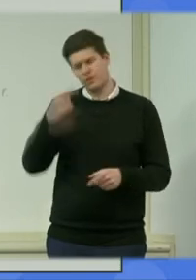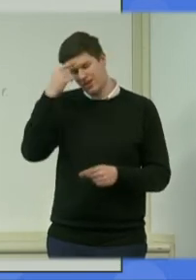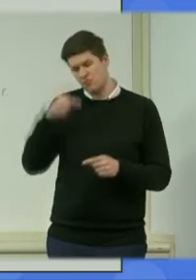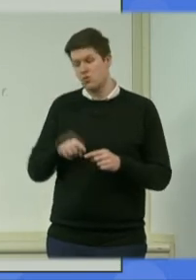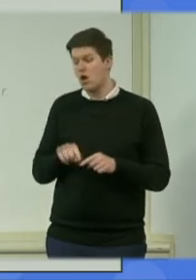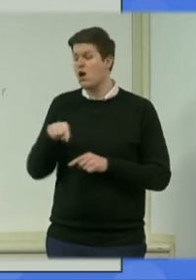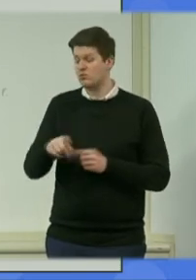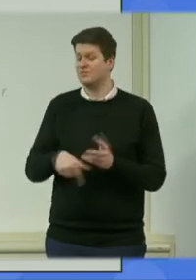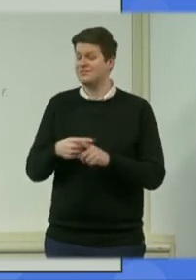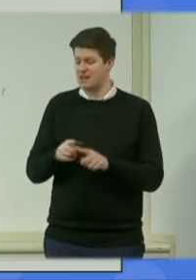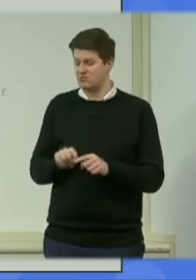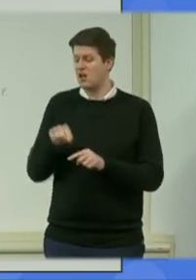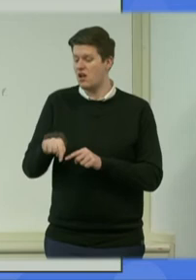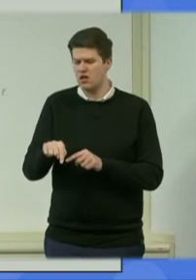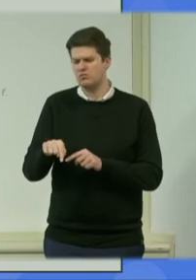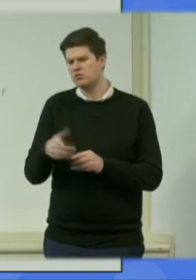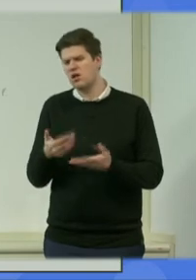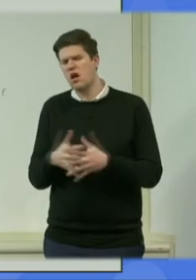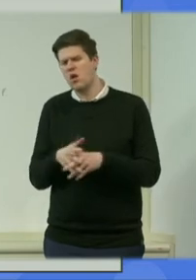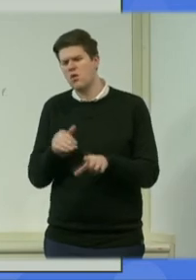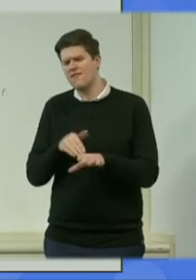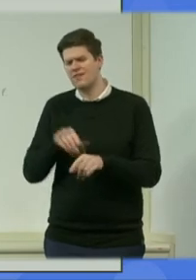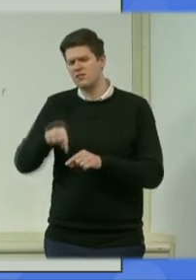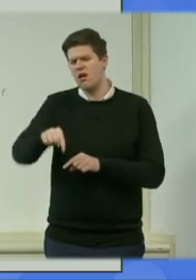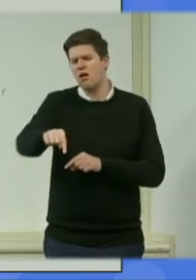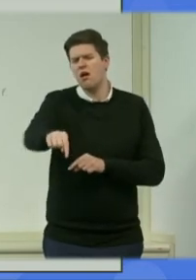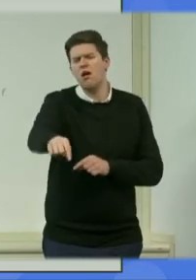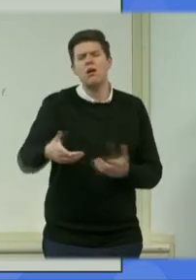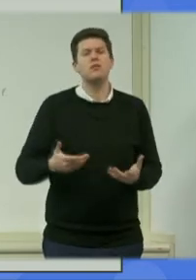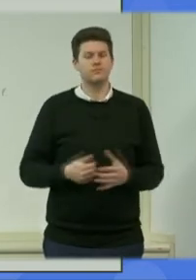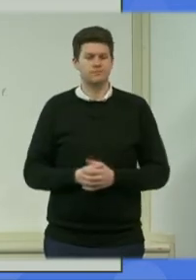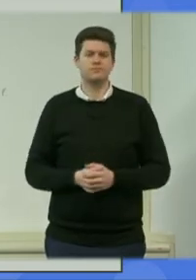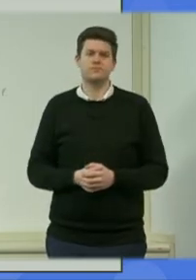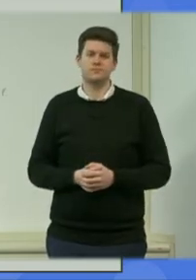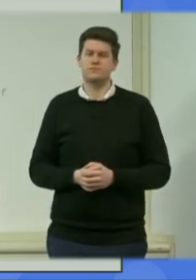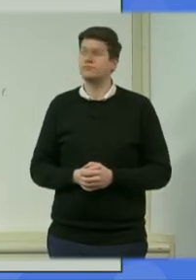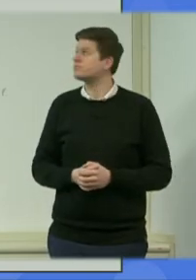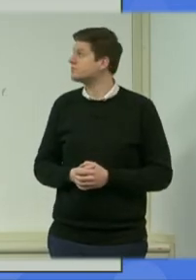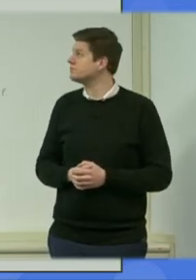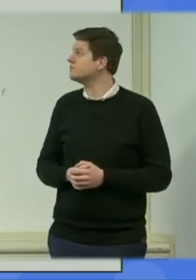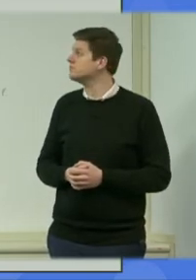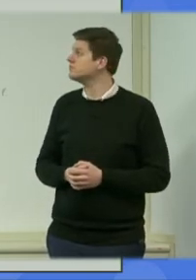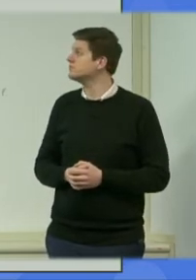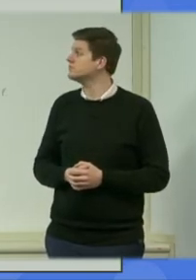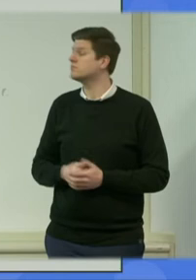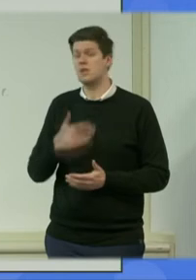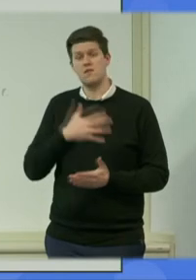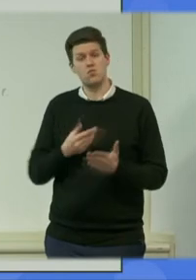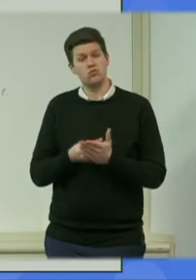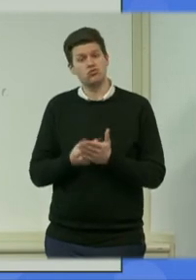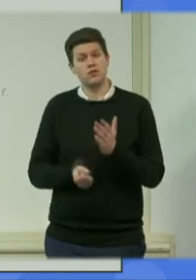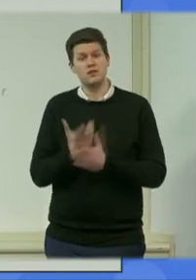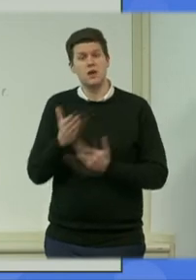Many other countries do raise more tax, but much of it comes from average earners. And if you want to raise more revenues from the